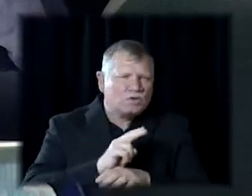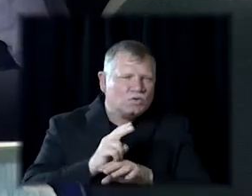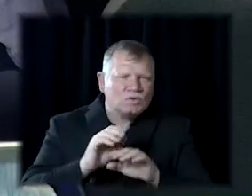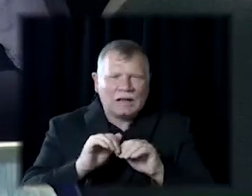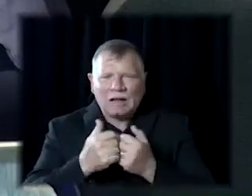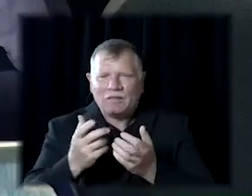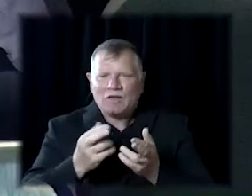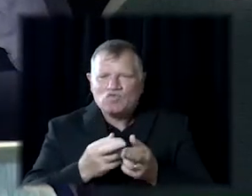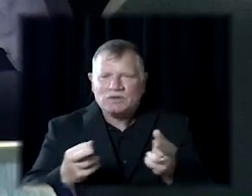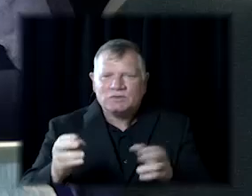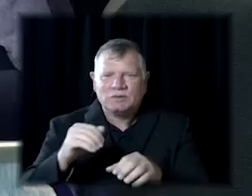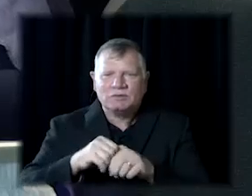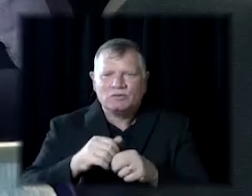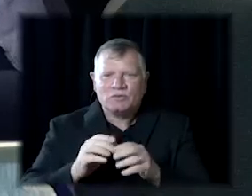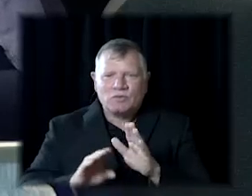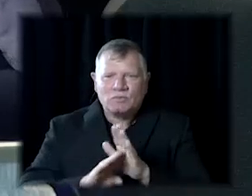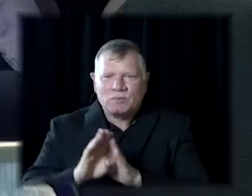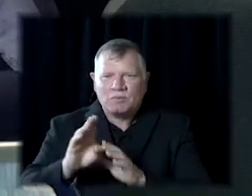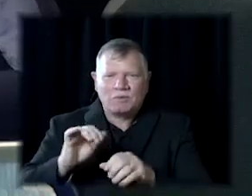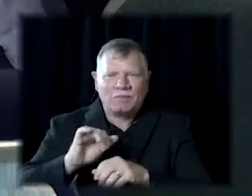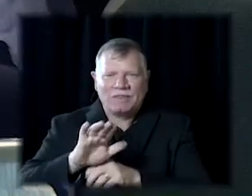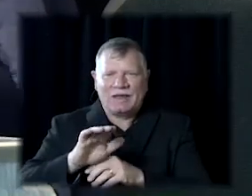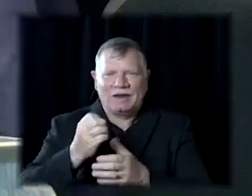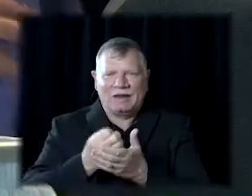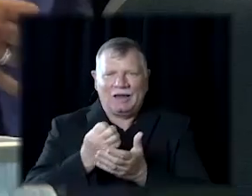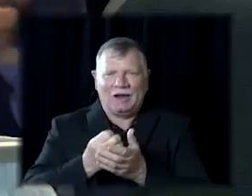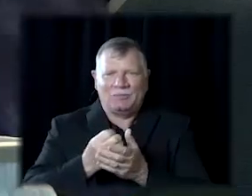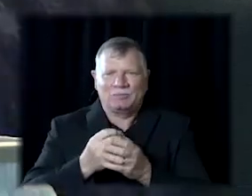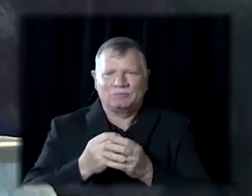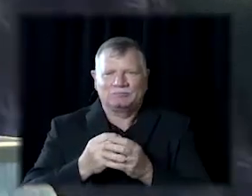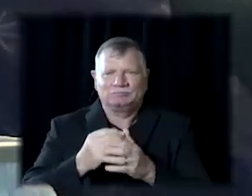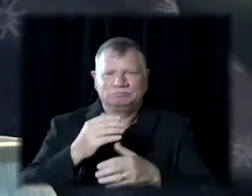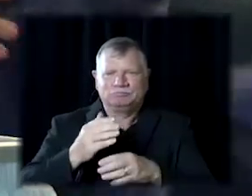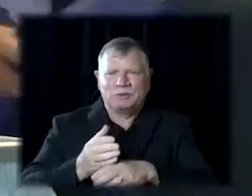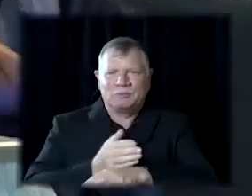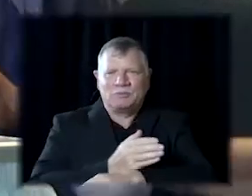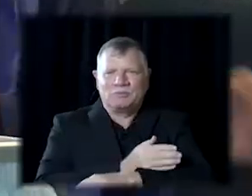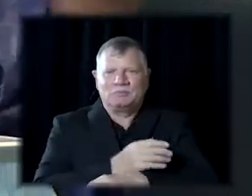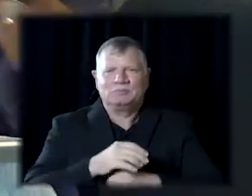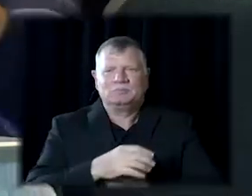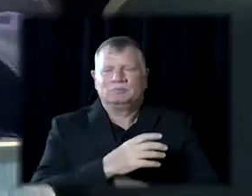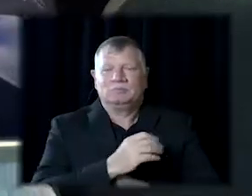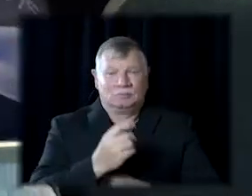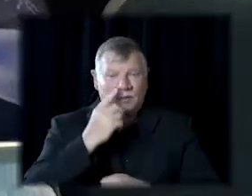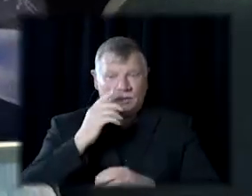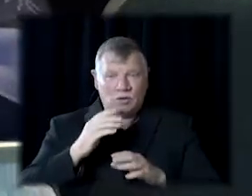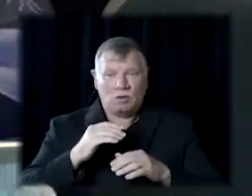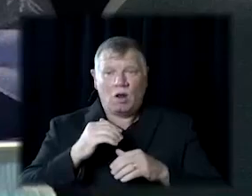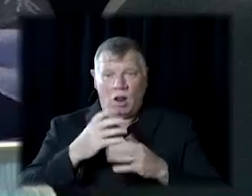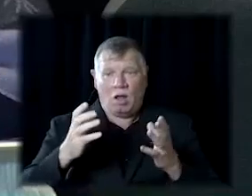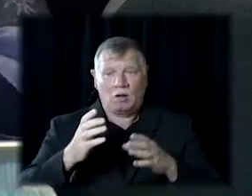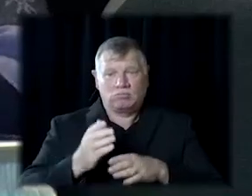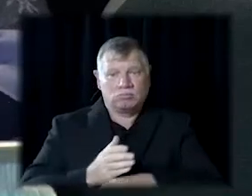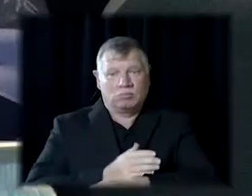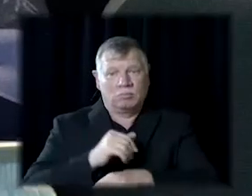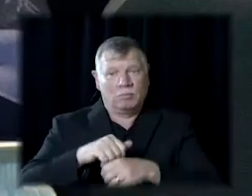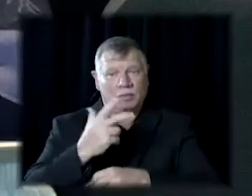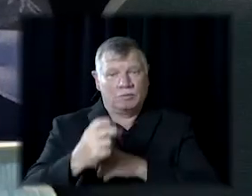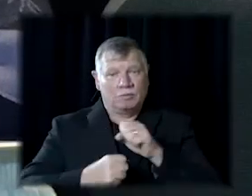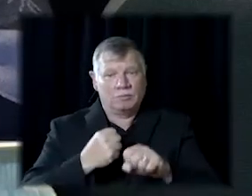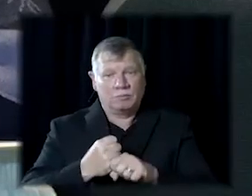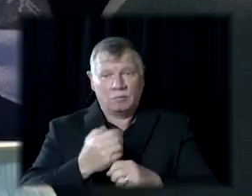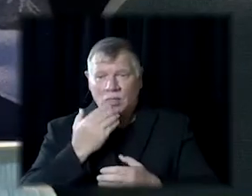its resources to promote economic development. So I think there's great progress over the 3 years, and I'm again very grateful to the government and